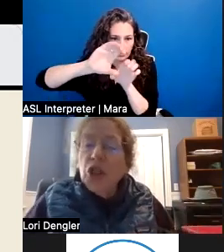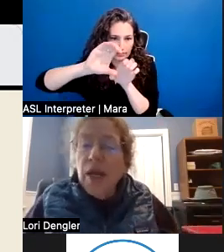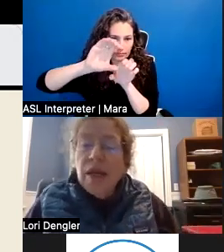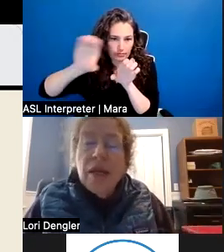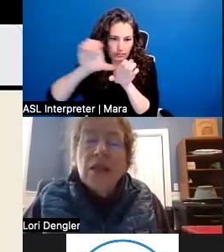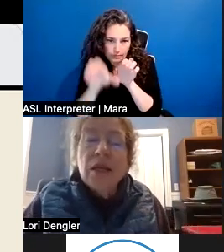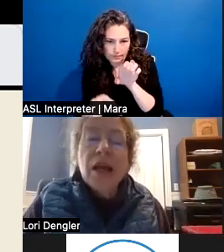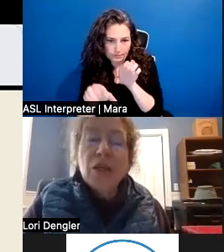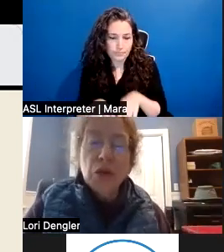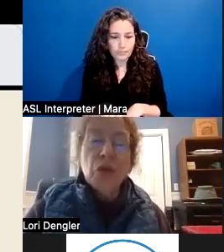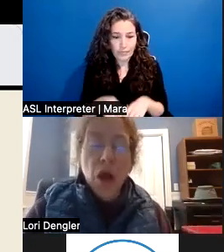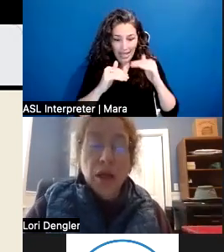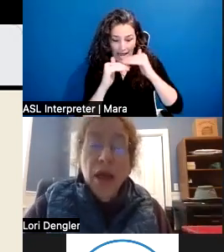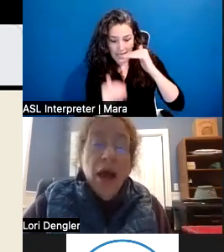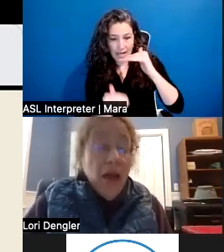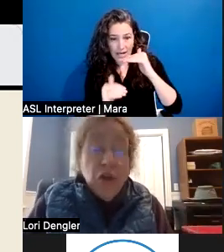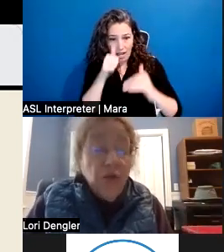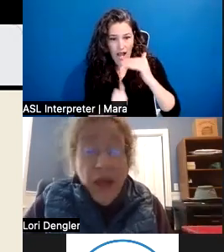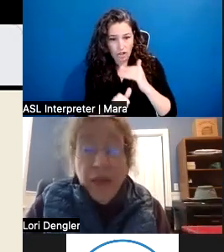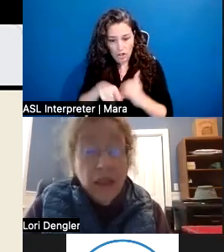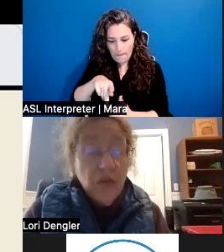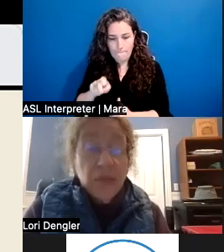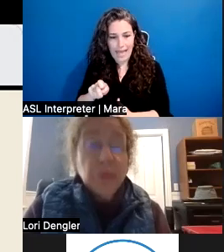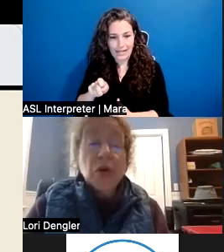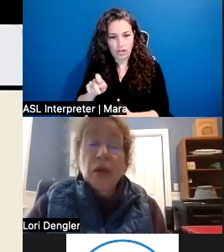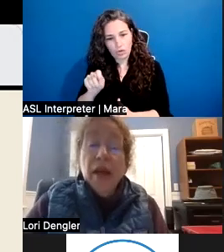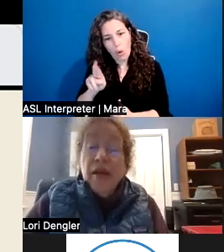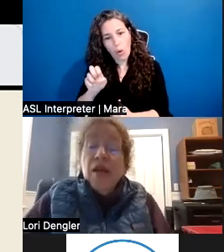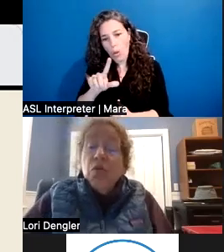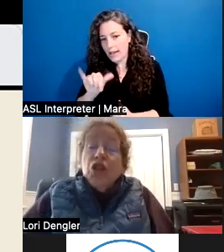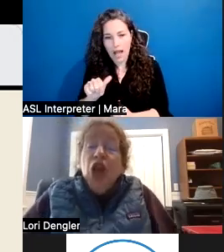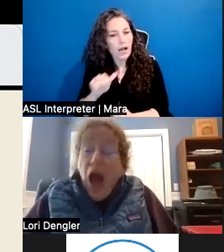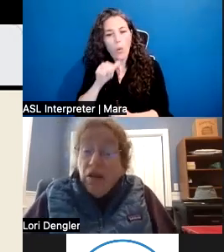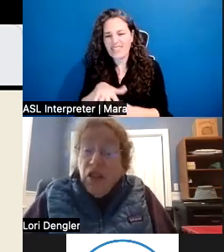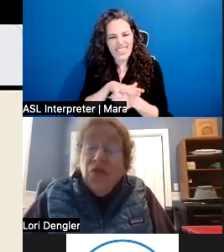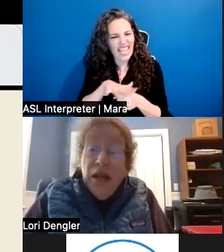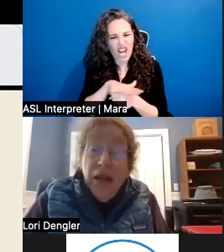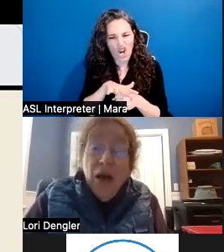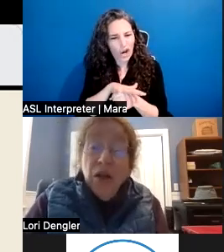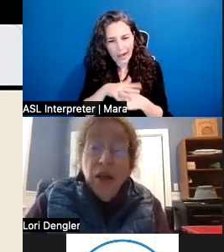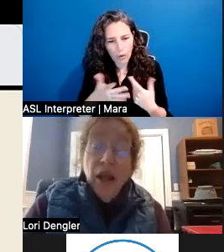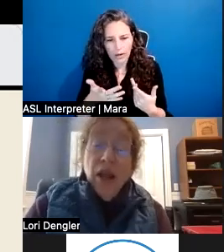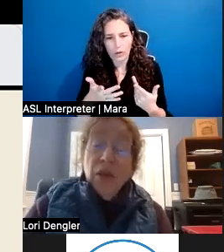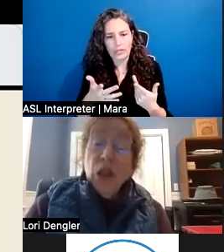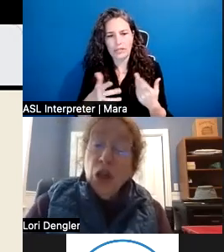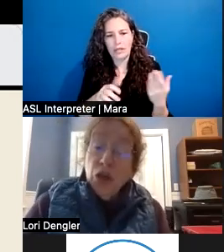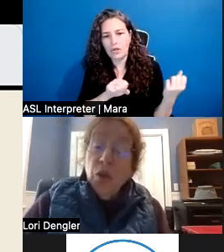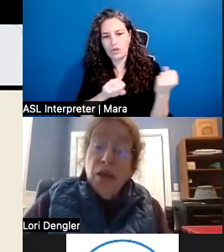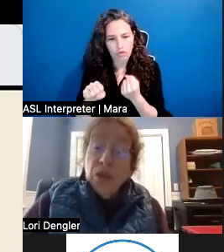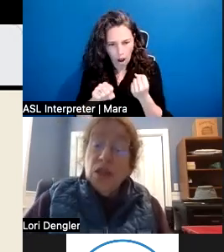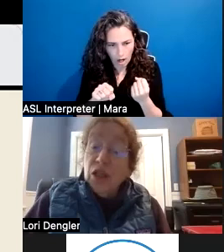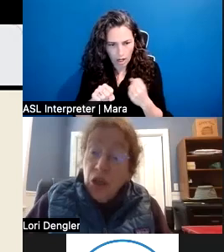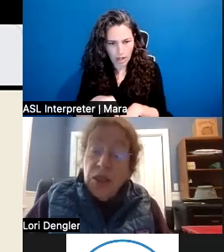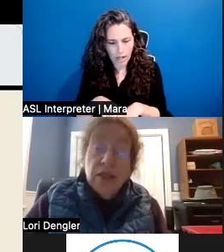where the shaking is not so strong. I have a good friend that lives in Petrolia, and he was shocked to find out that the